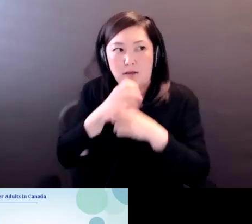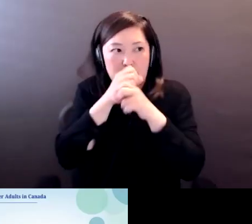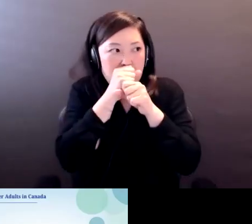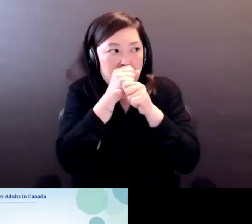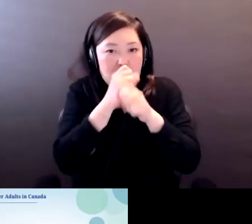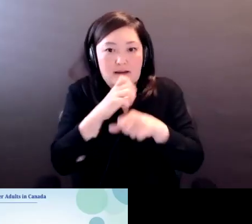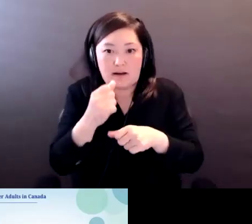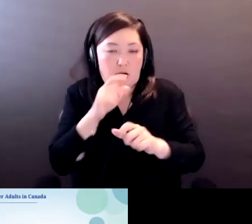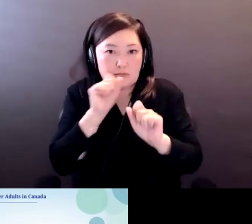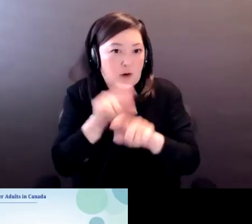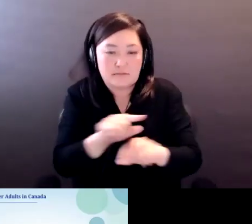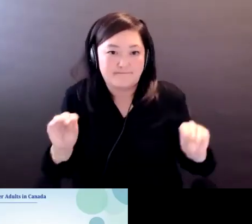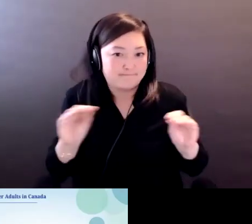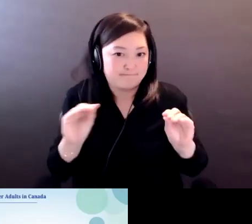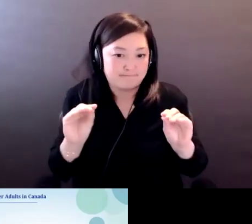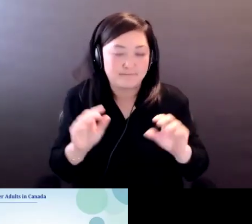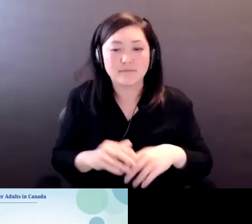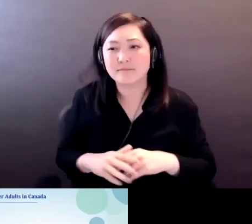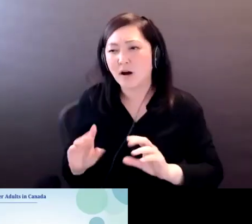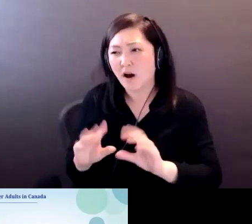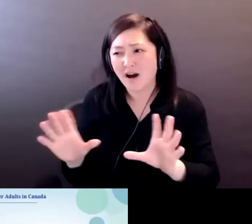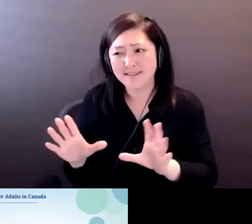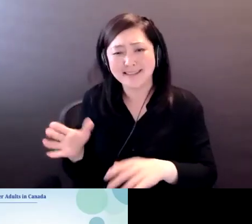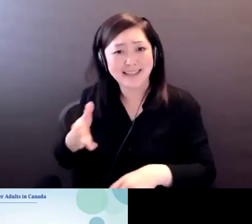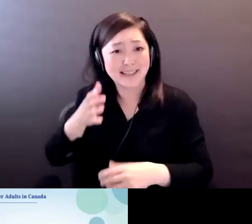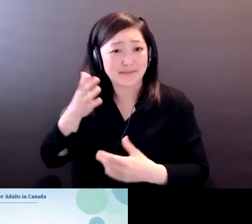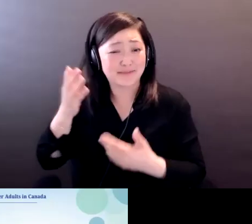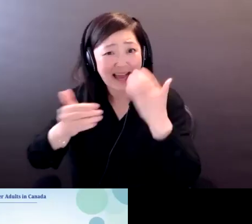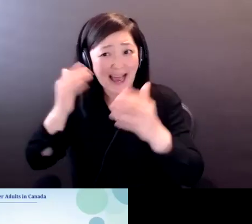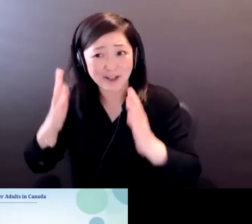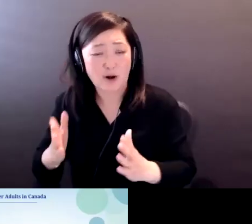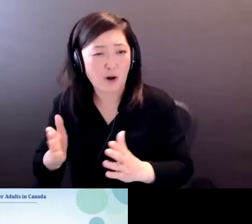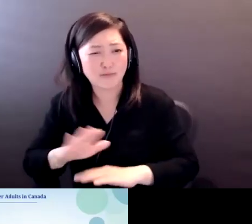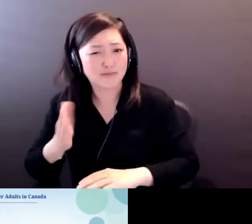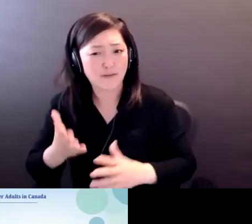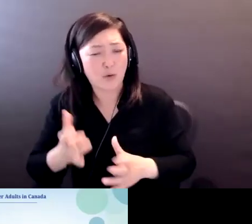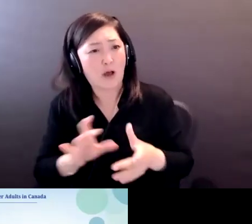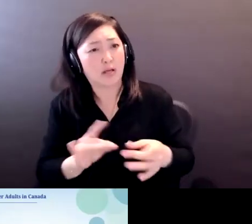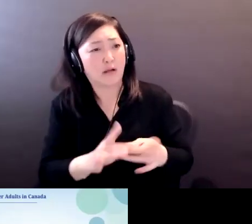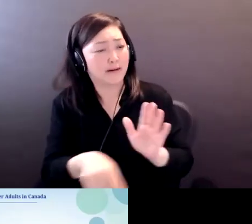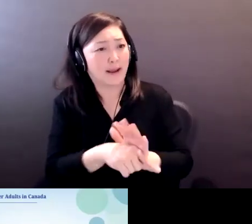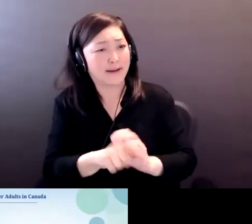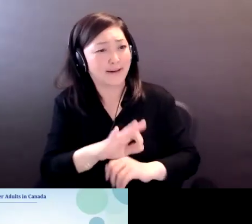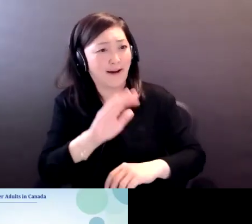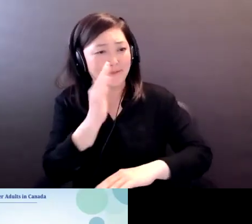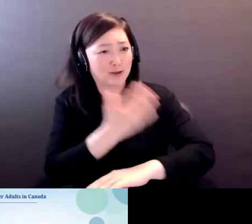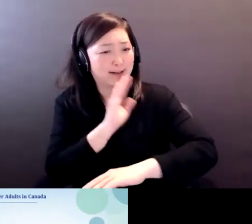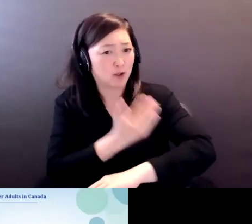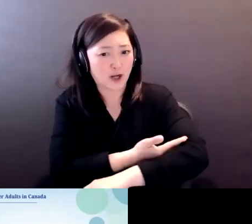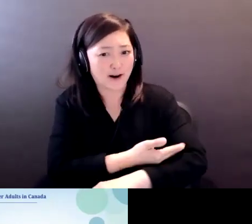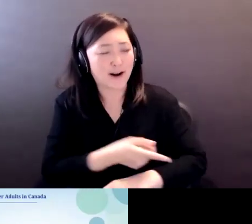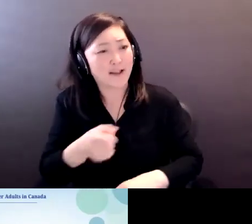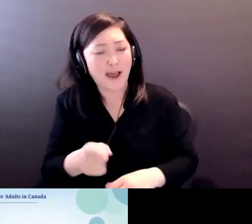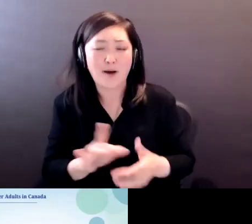well, of course, we all want to present our children in their best light, right? My son is doing X. My daughter is doing